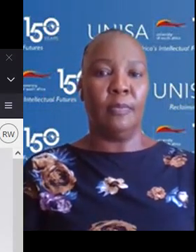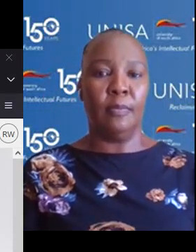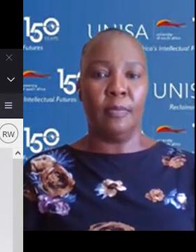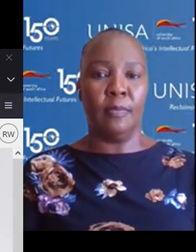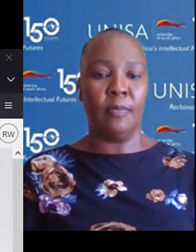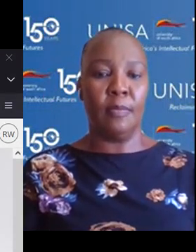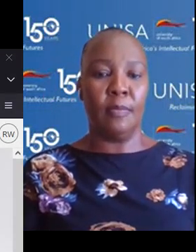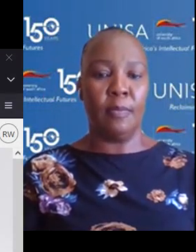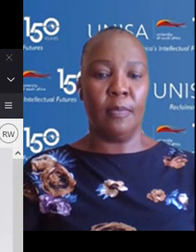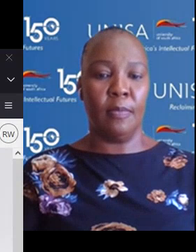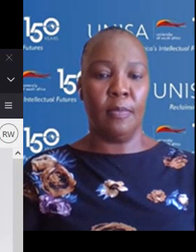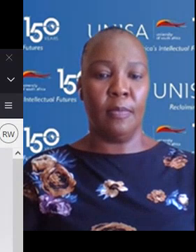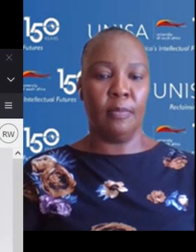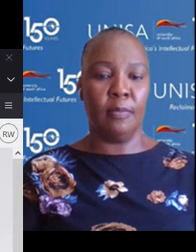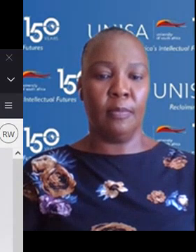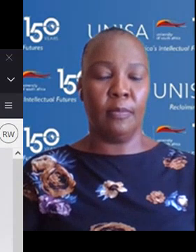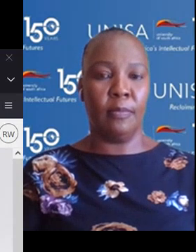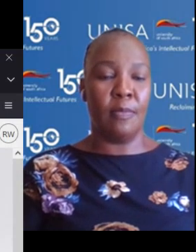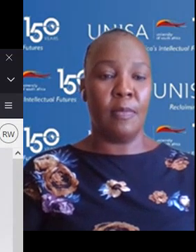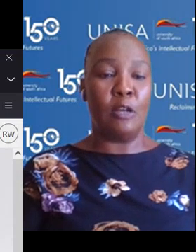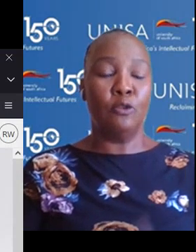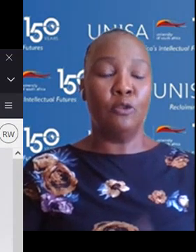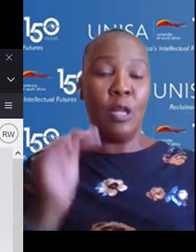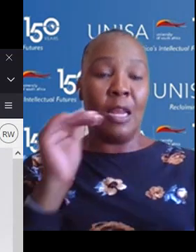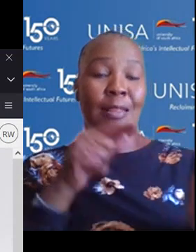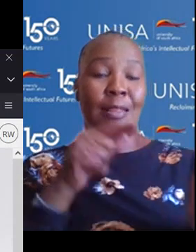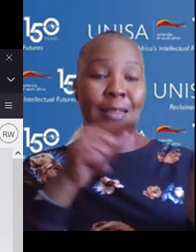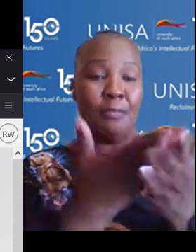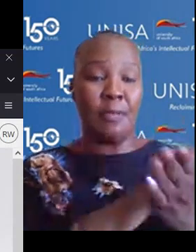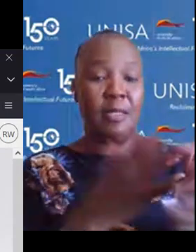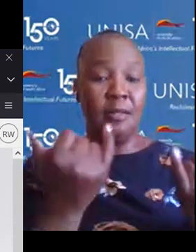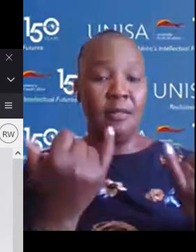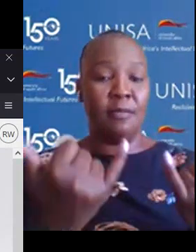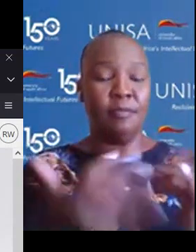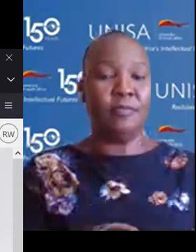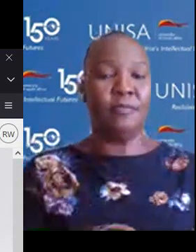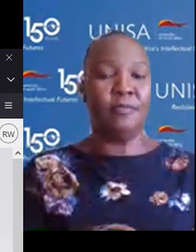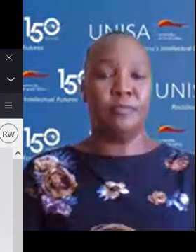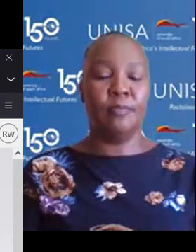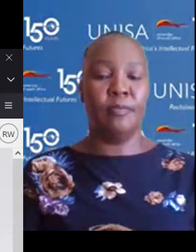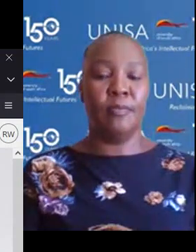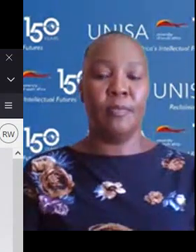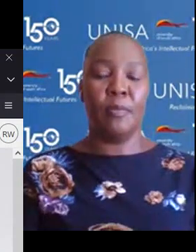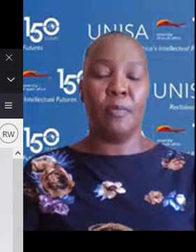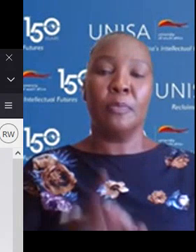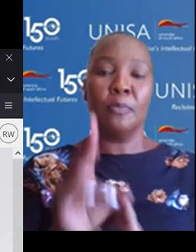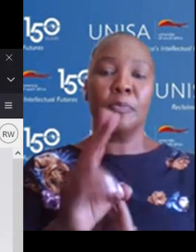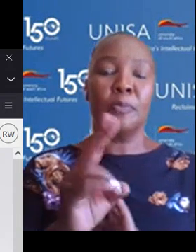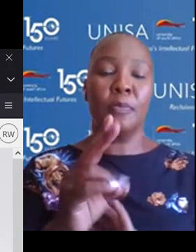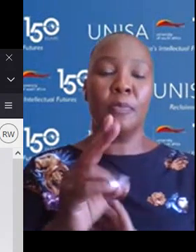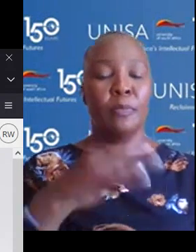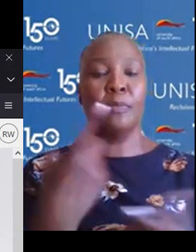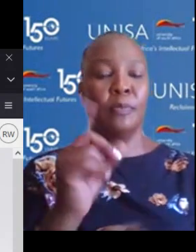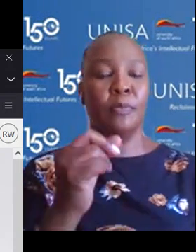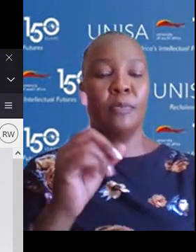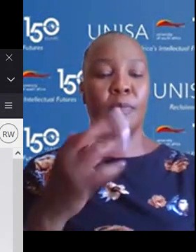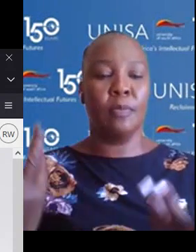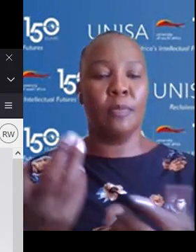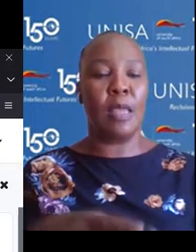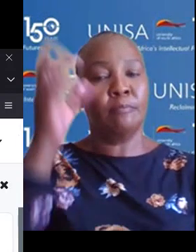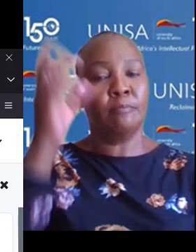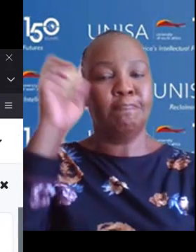So you should be on this page at the moment. Now, also what I want you to do is So remember,